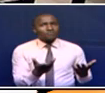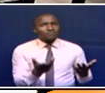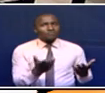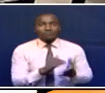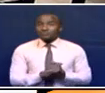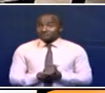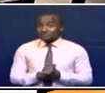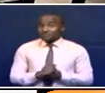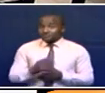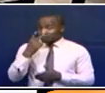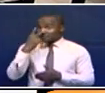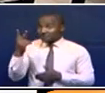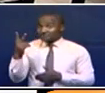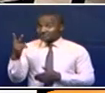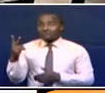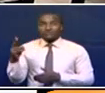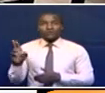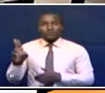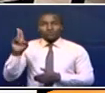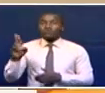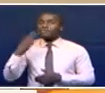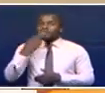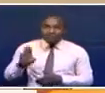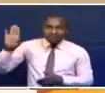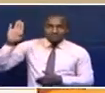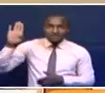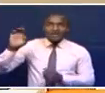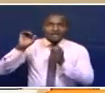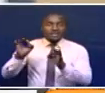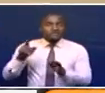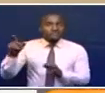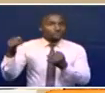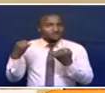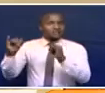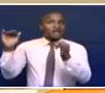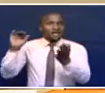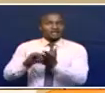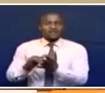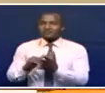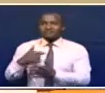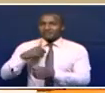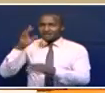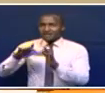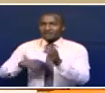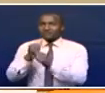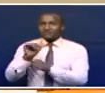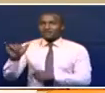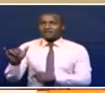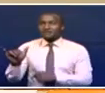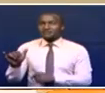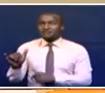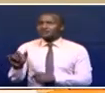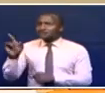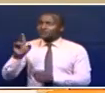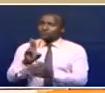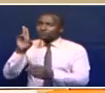I've seen the automaton. I think Uhuru was swearing at them today. If you ever try again, I wouldn't do it that way. Mm. I don't know what has become of my